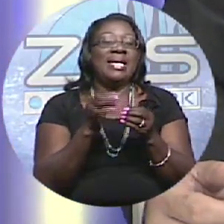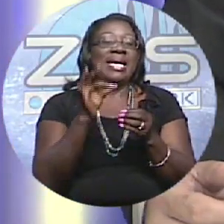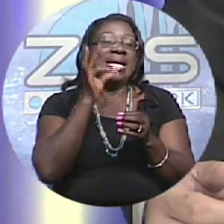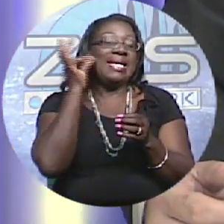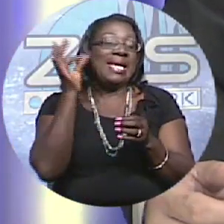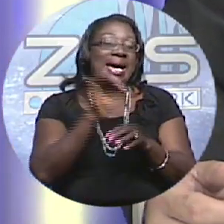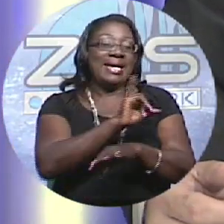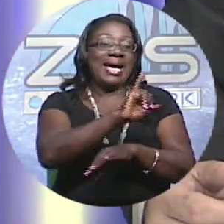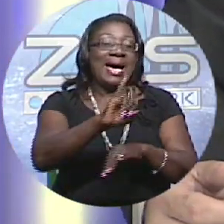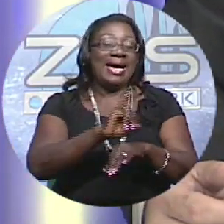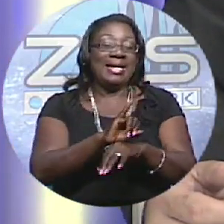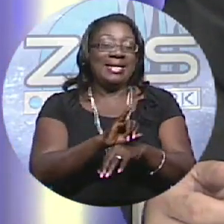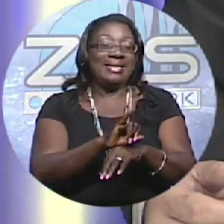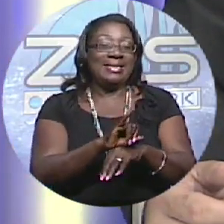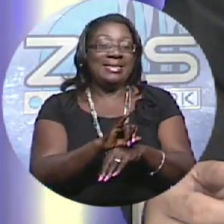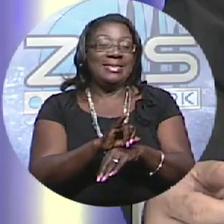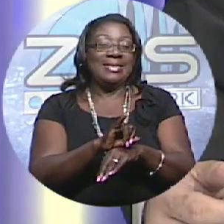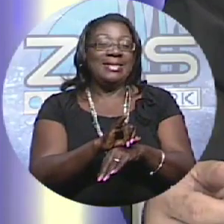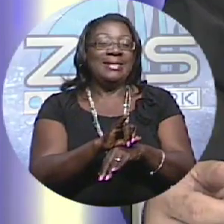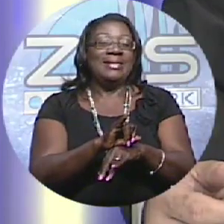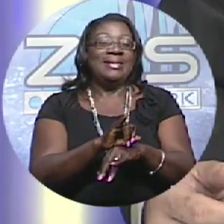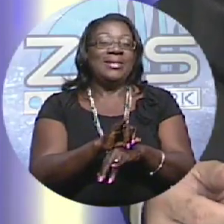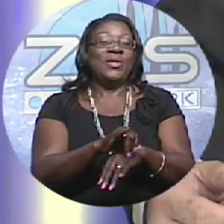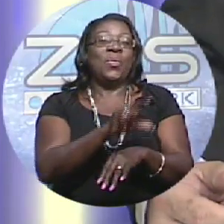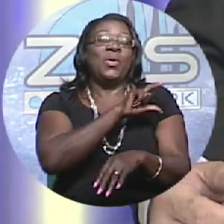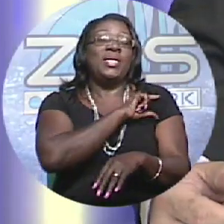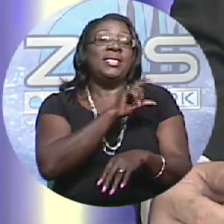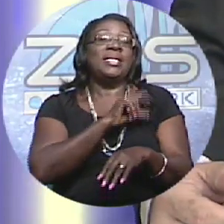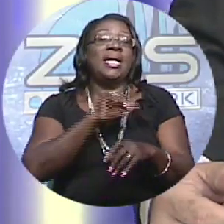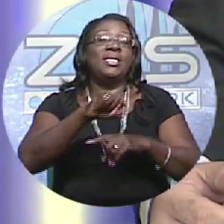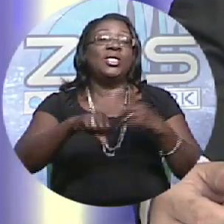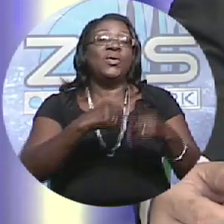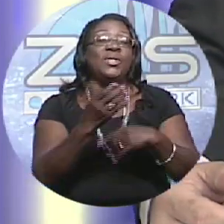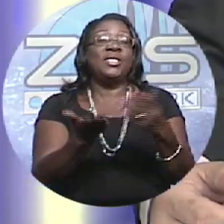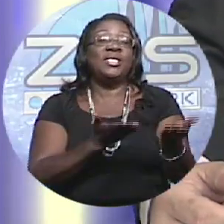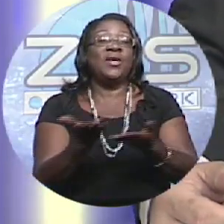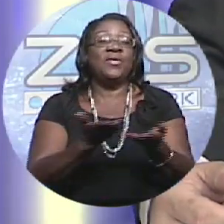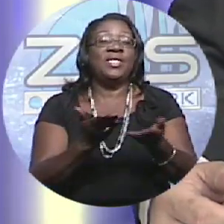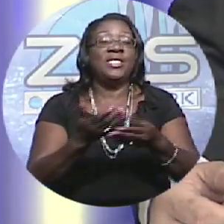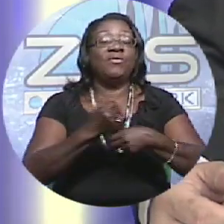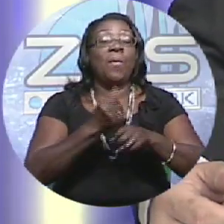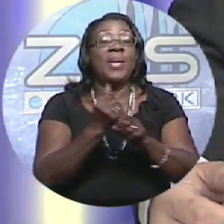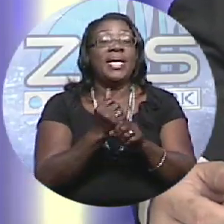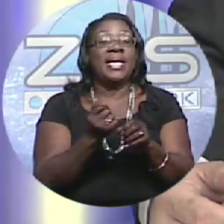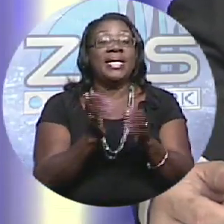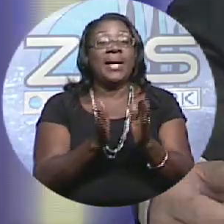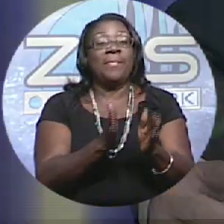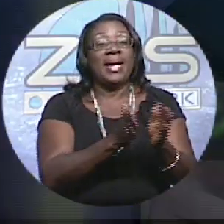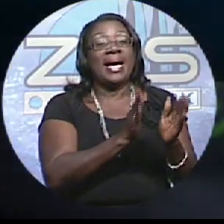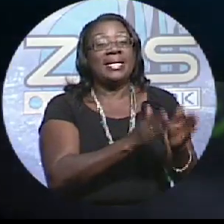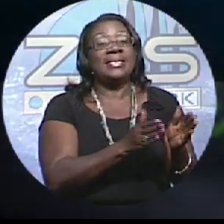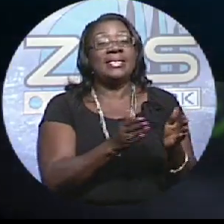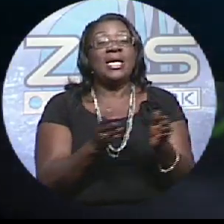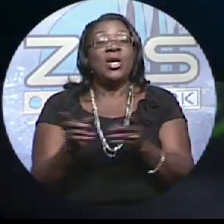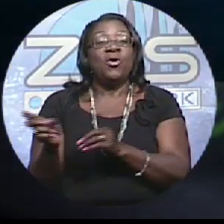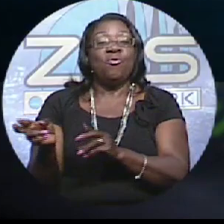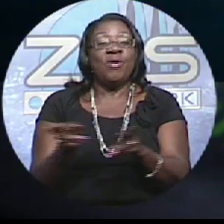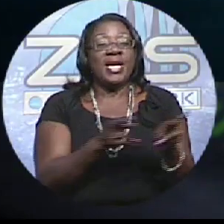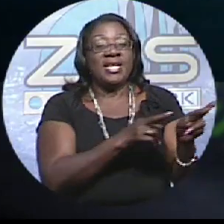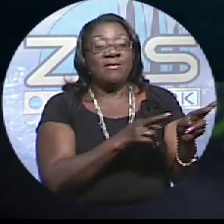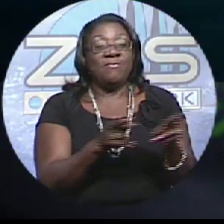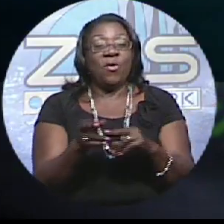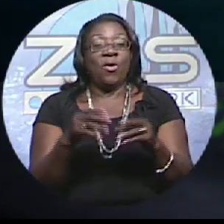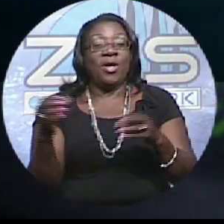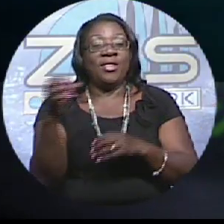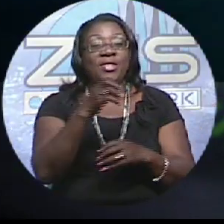conditions did not stop the police and social services officials from ensuring their plan was coming together ahead of the threat of Erika. Jimenita Swain